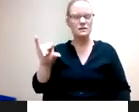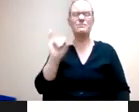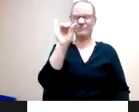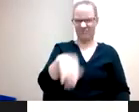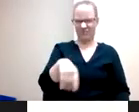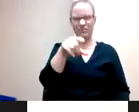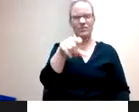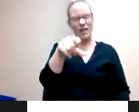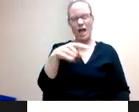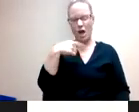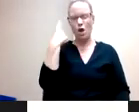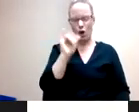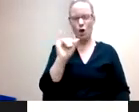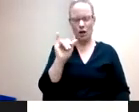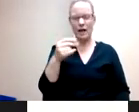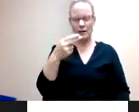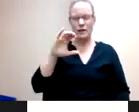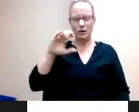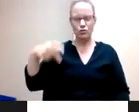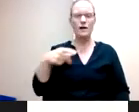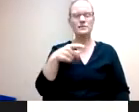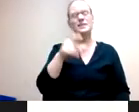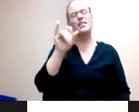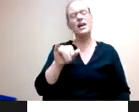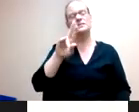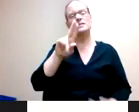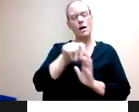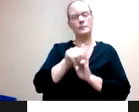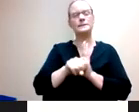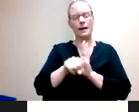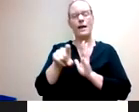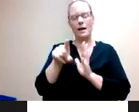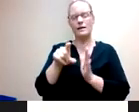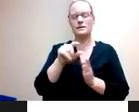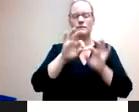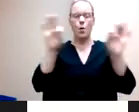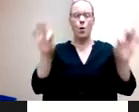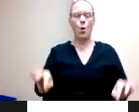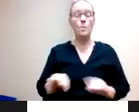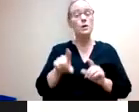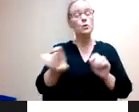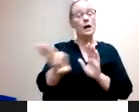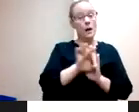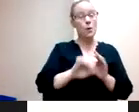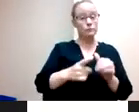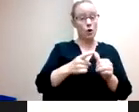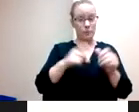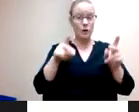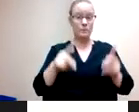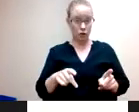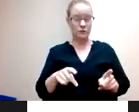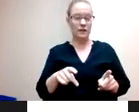So filling out a healthcare proxy, this is Upstate's version of New York State, but you can appoint a primary person as you see and